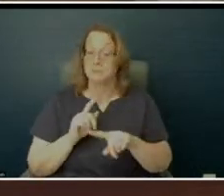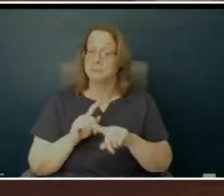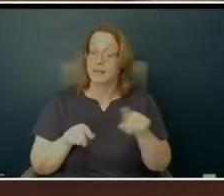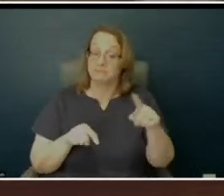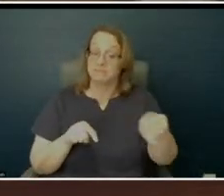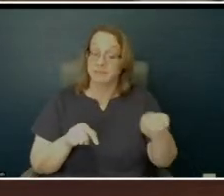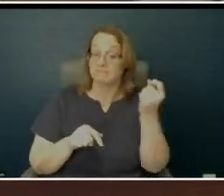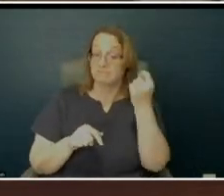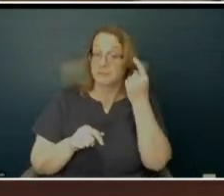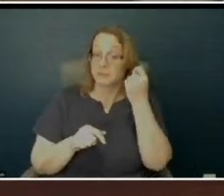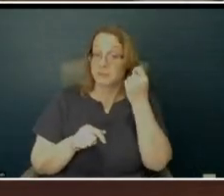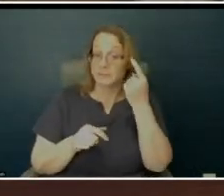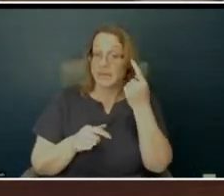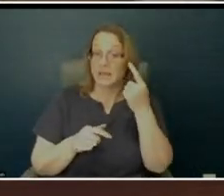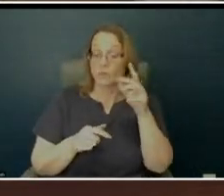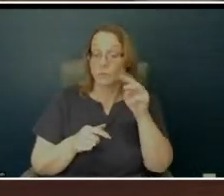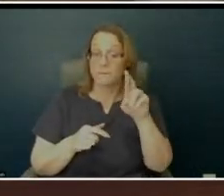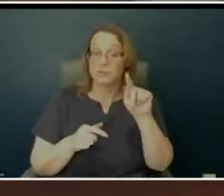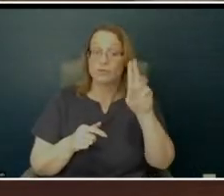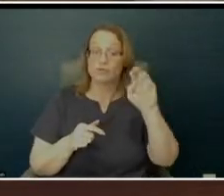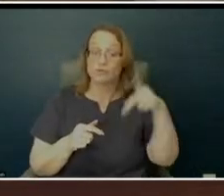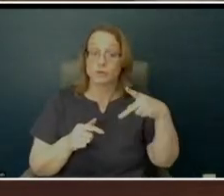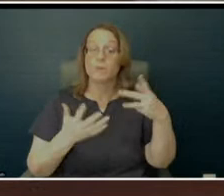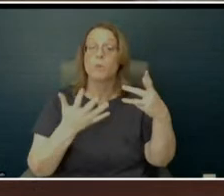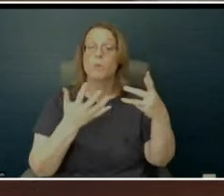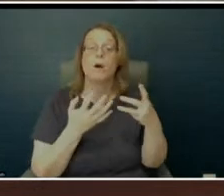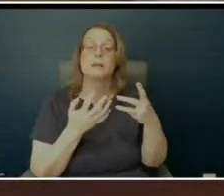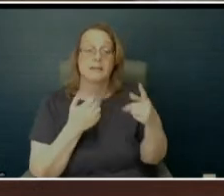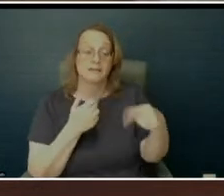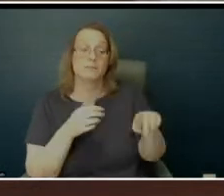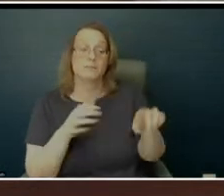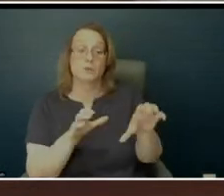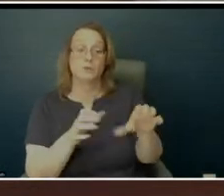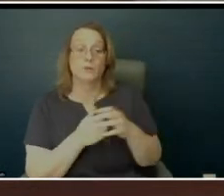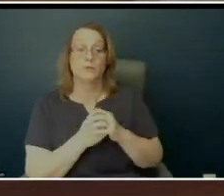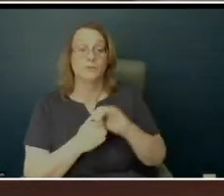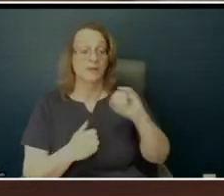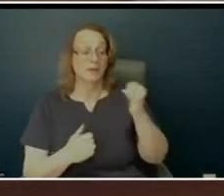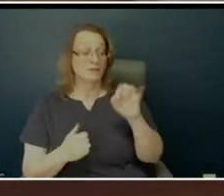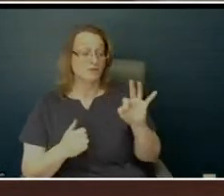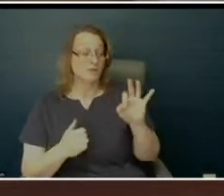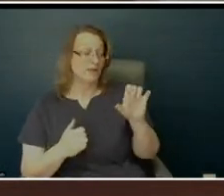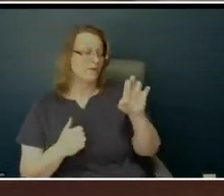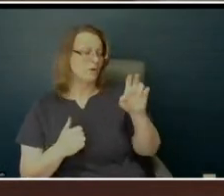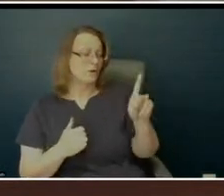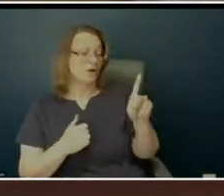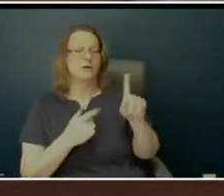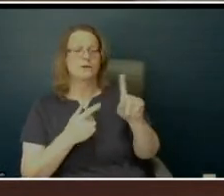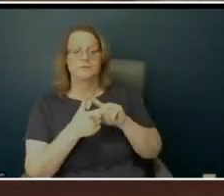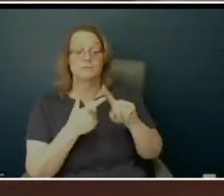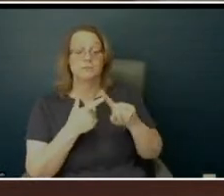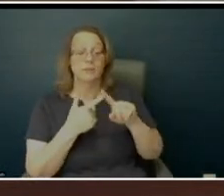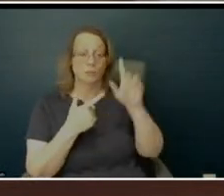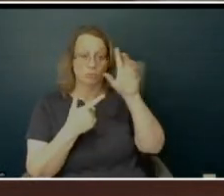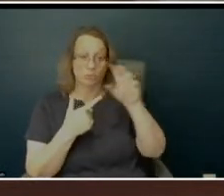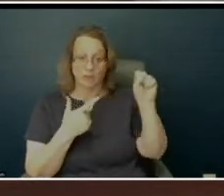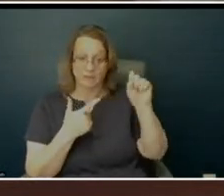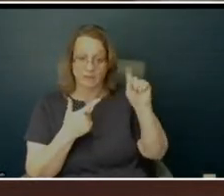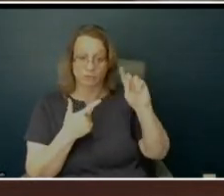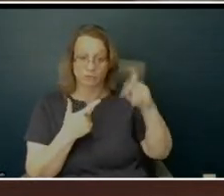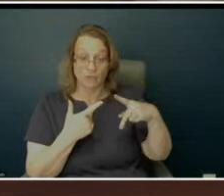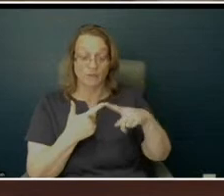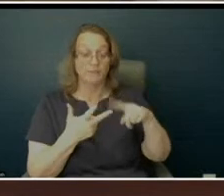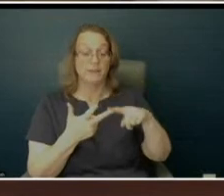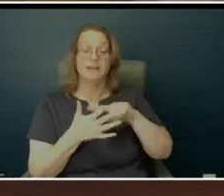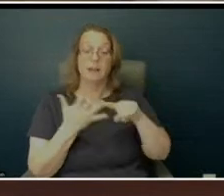do. Jeff Clark met privately with President Trump and others in the White House and agreed to assist the